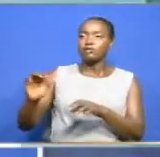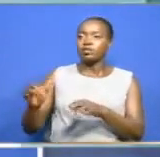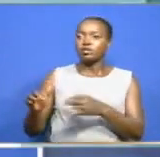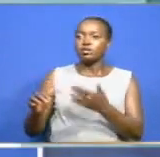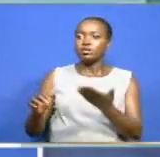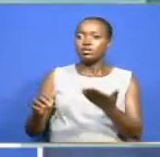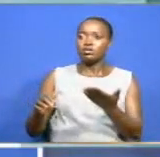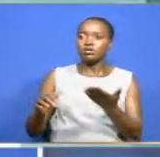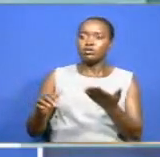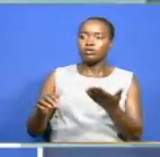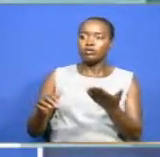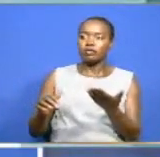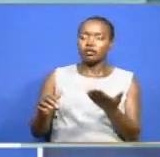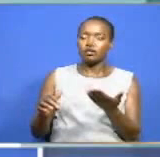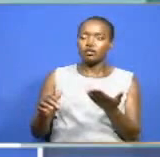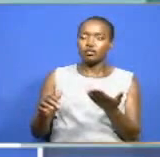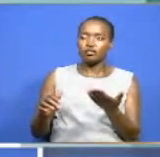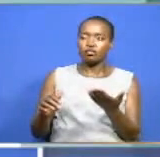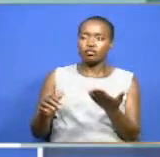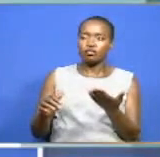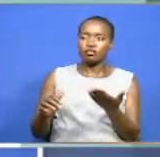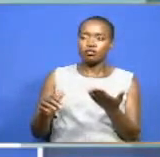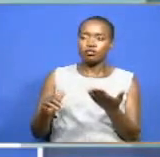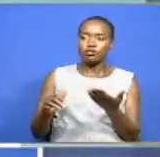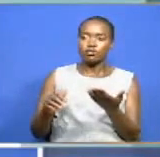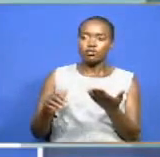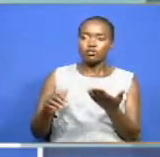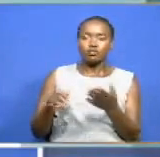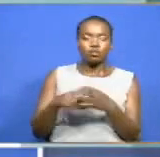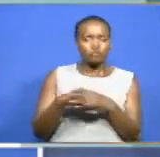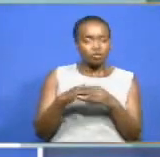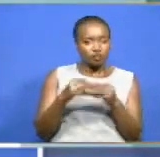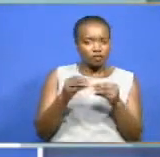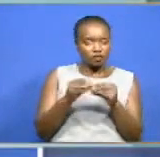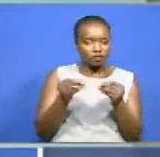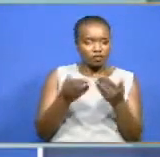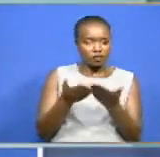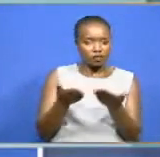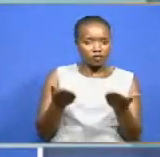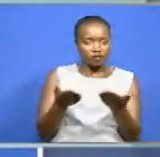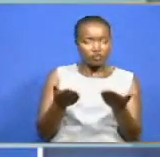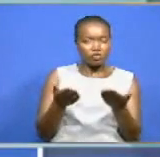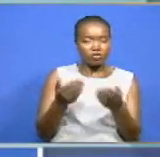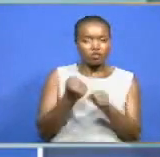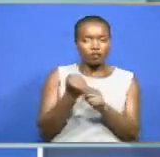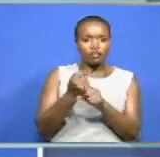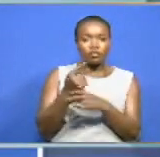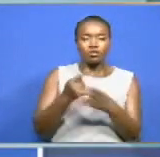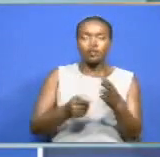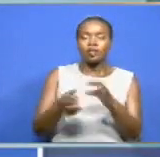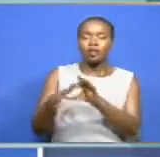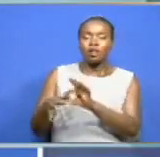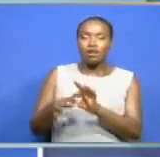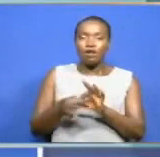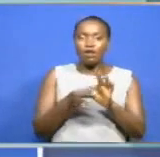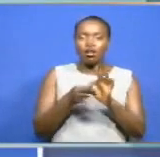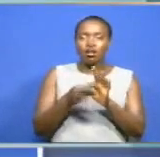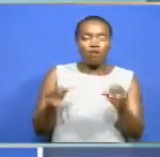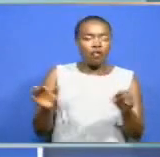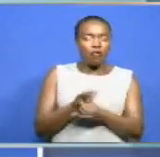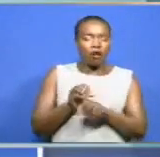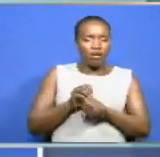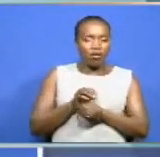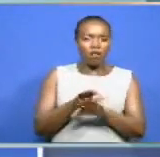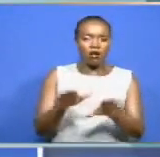really find a home within the counties. And one of these functions is cooperatives. Cooperatives are fully devolved function.